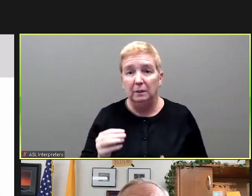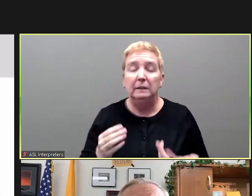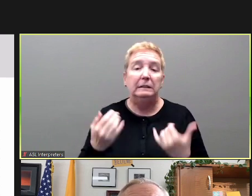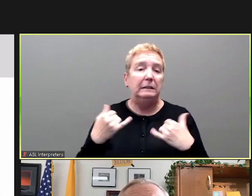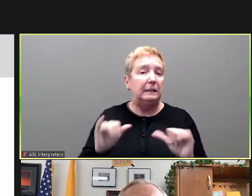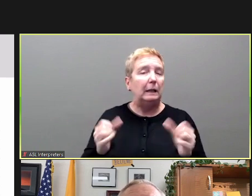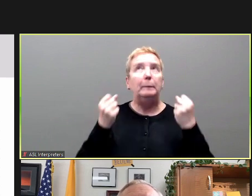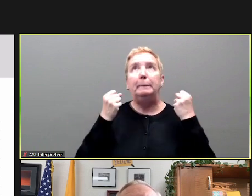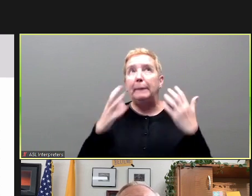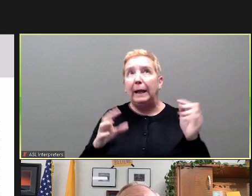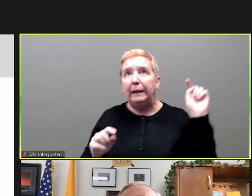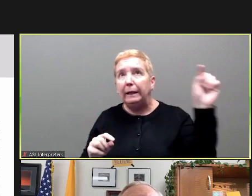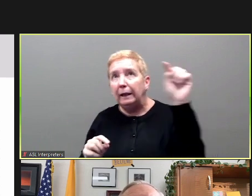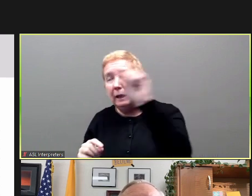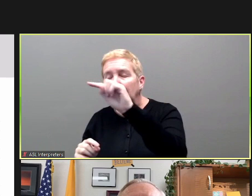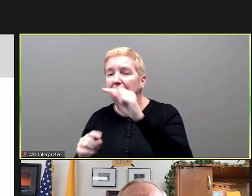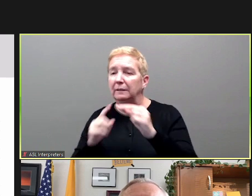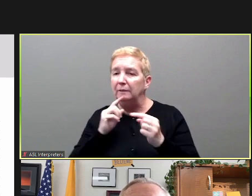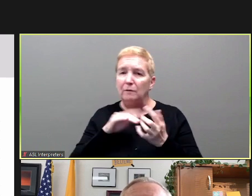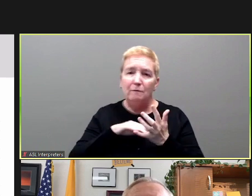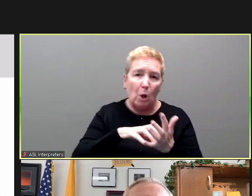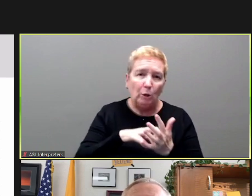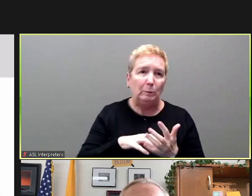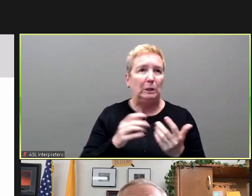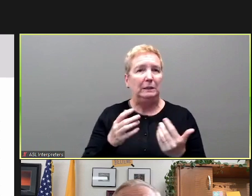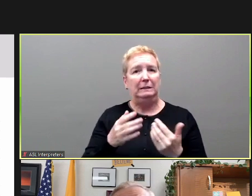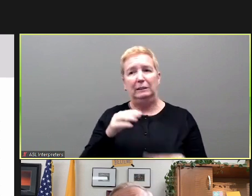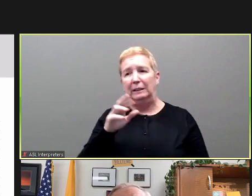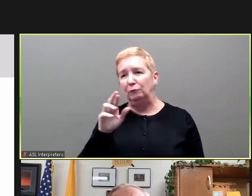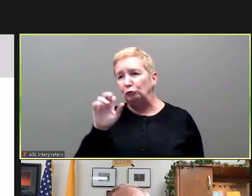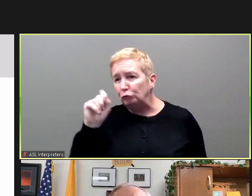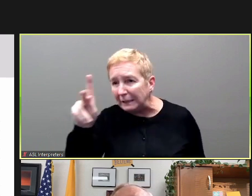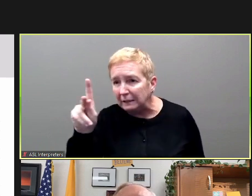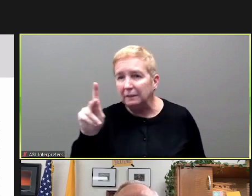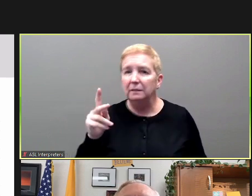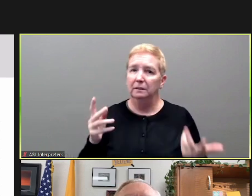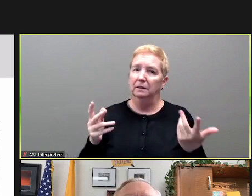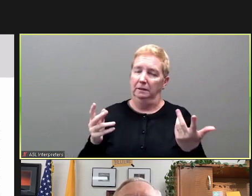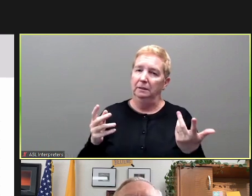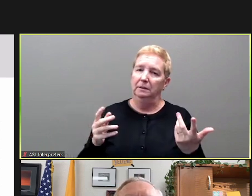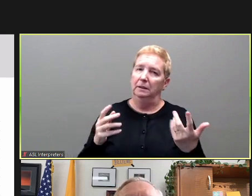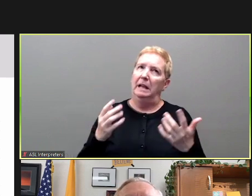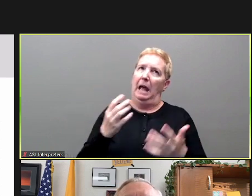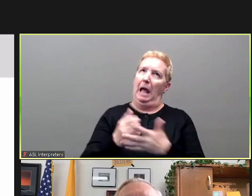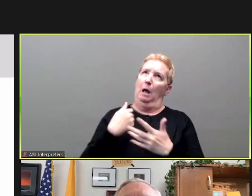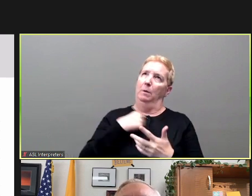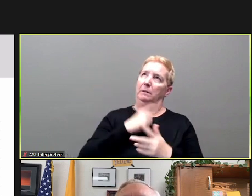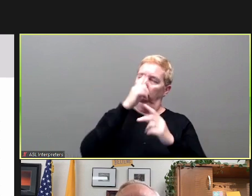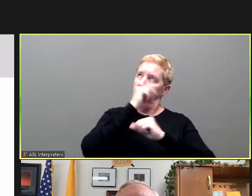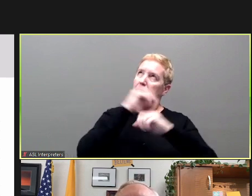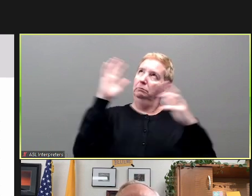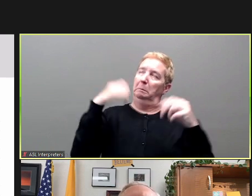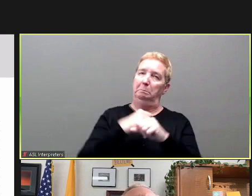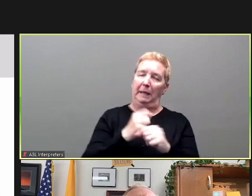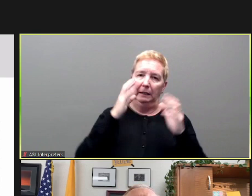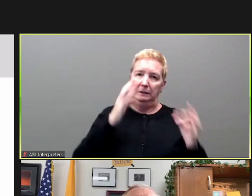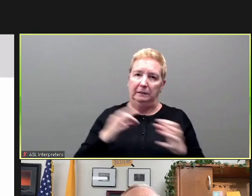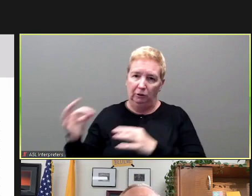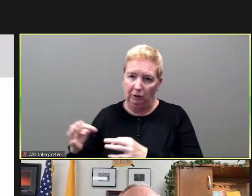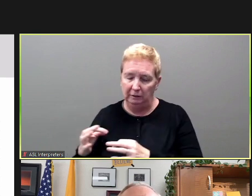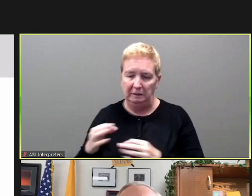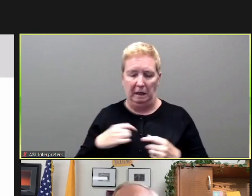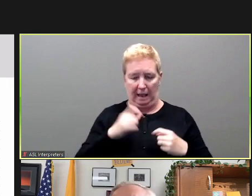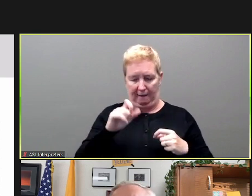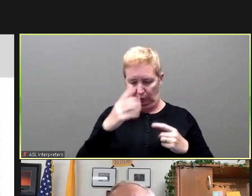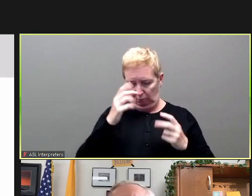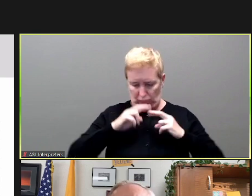vulnerable New Mexicans that we need to take into our consideration as we make our own personal decisions for ourselves, based on ourselves, our